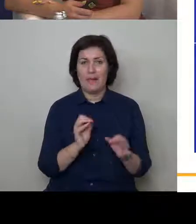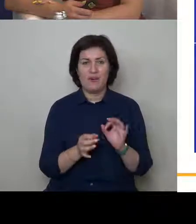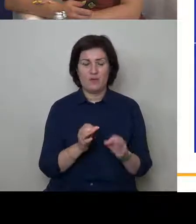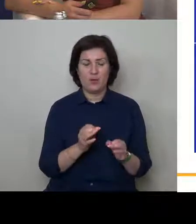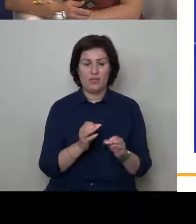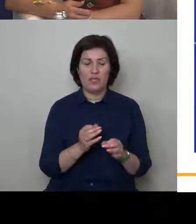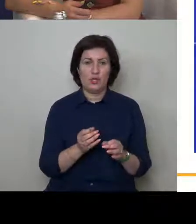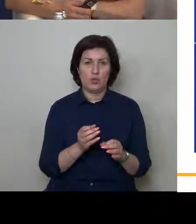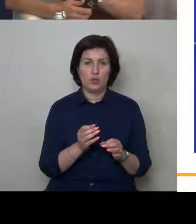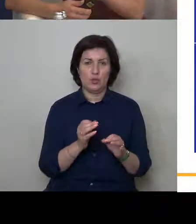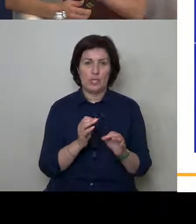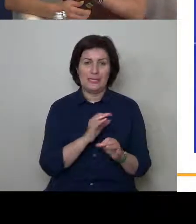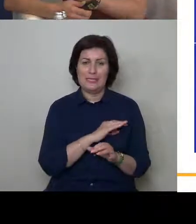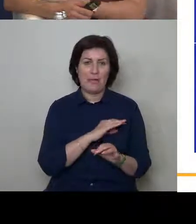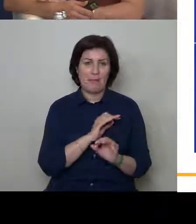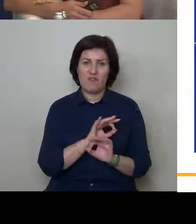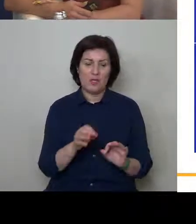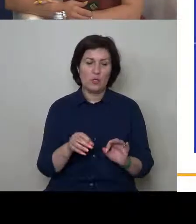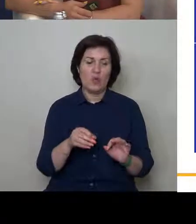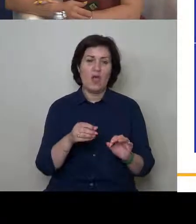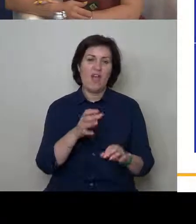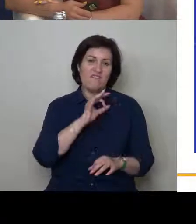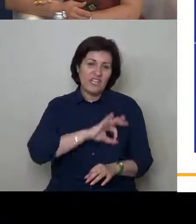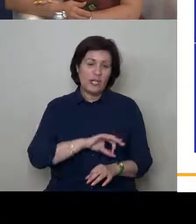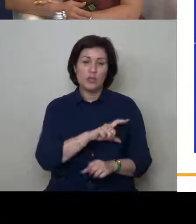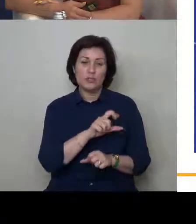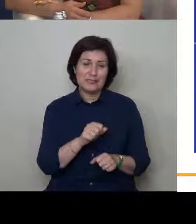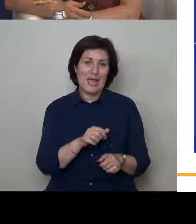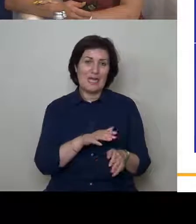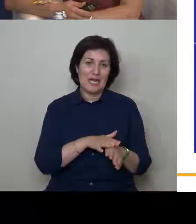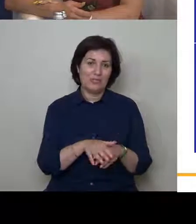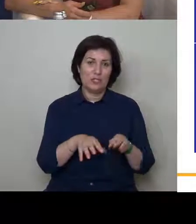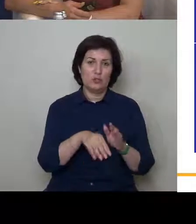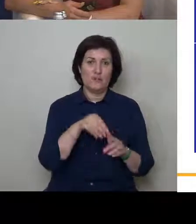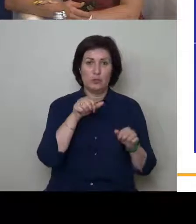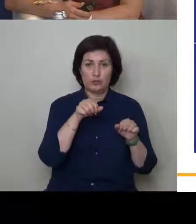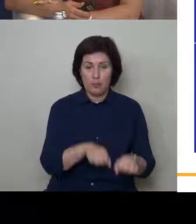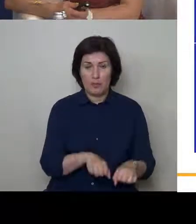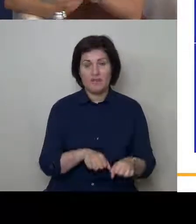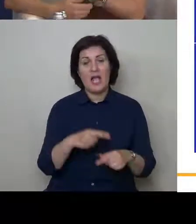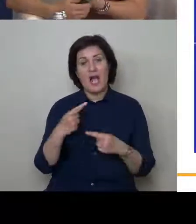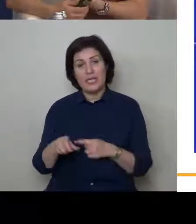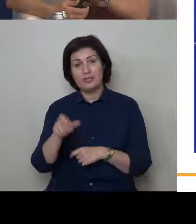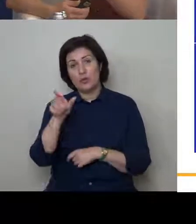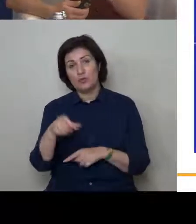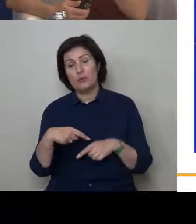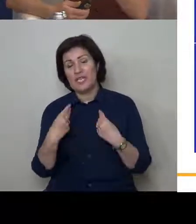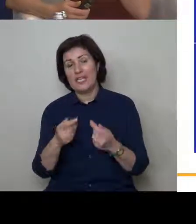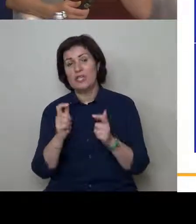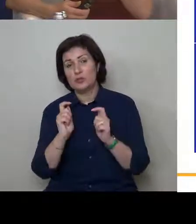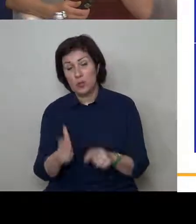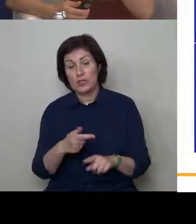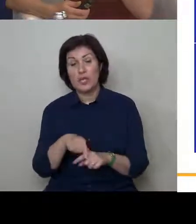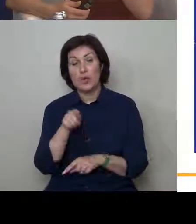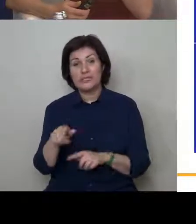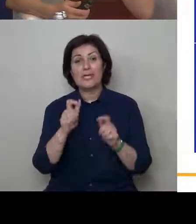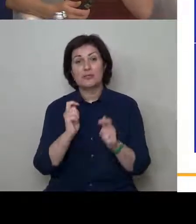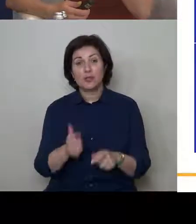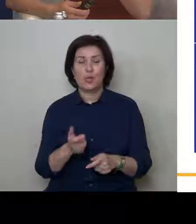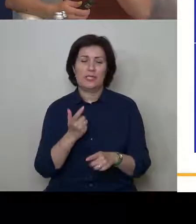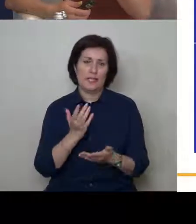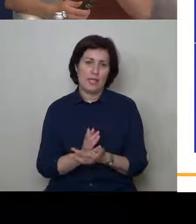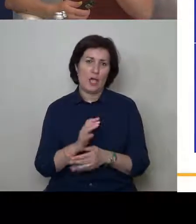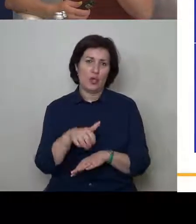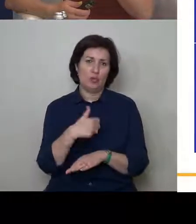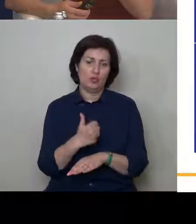person offers unlawful gain for the implementation of one's election right while the other person agrees to